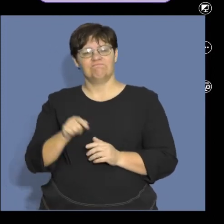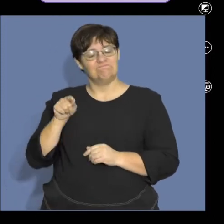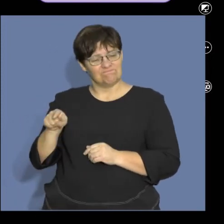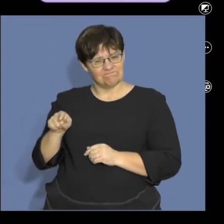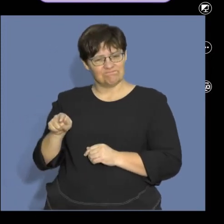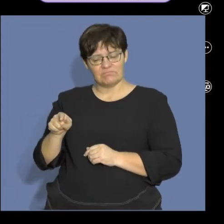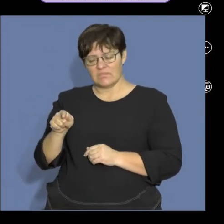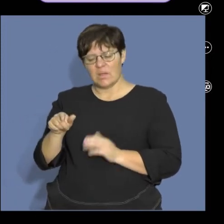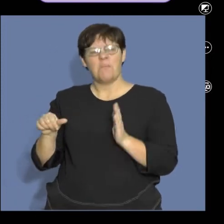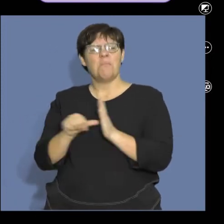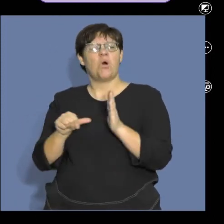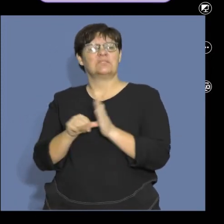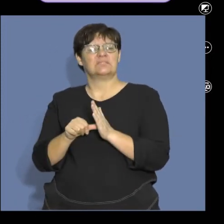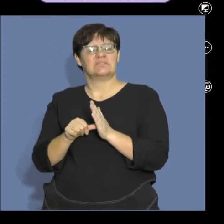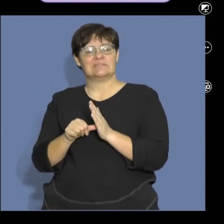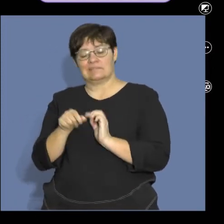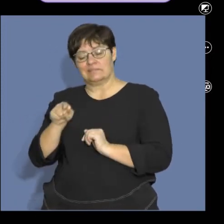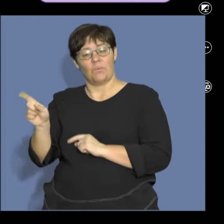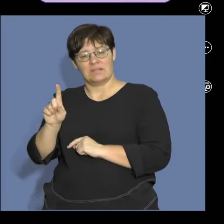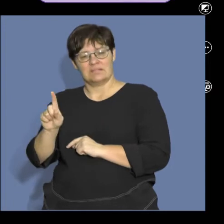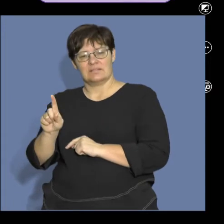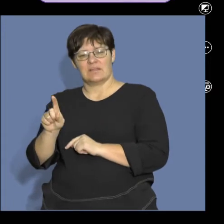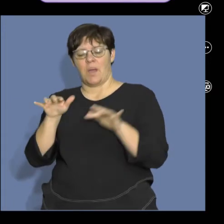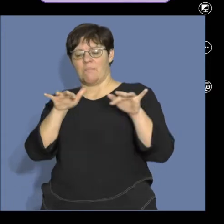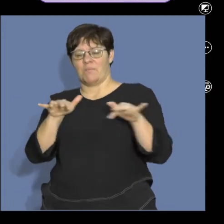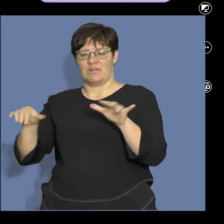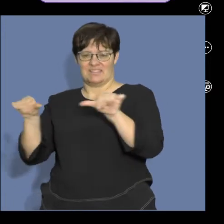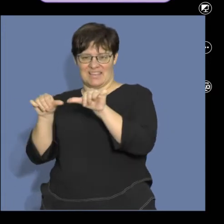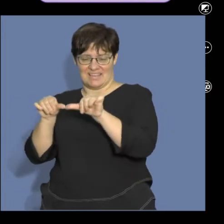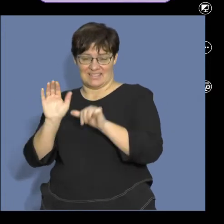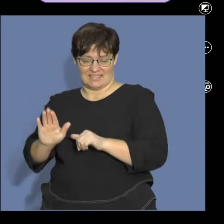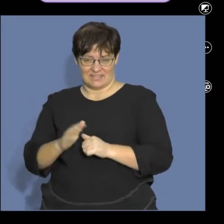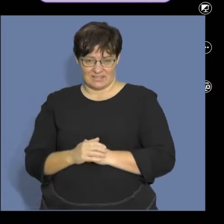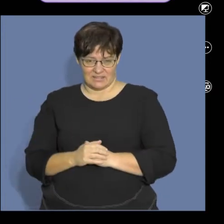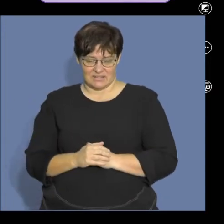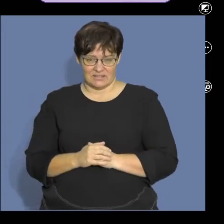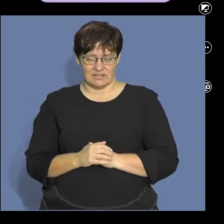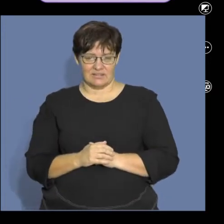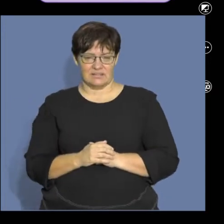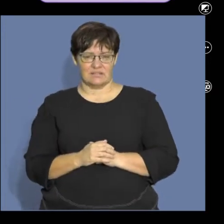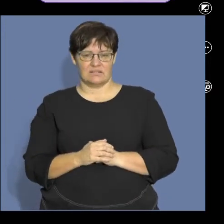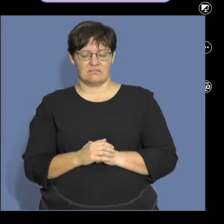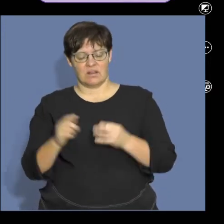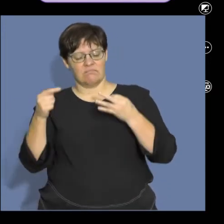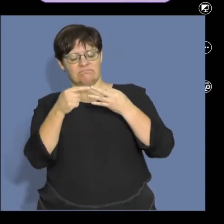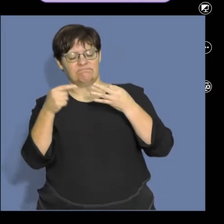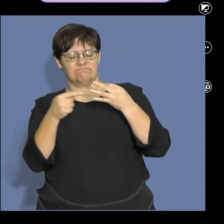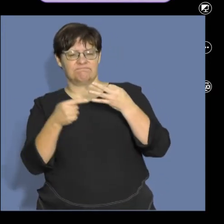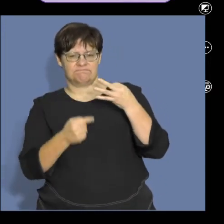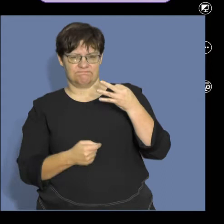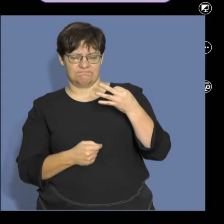the subtopic of population size. We're going to be looking at